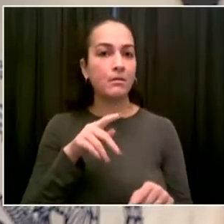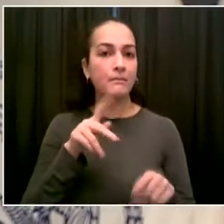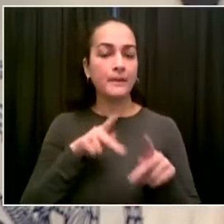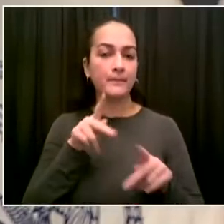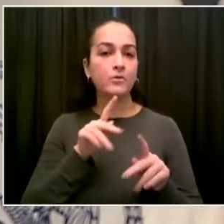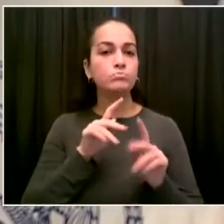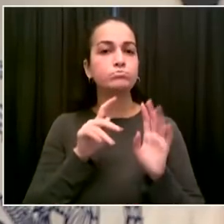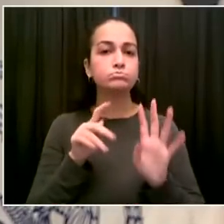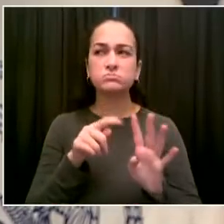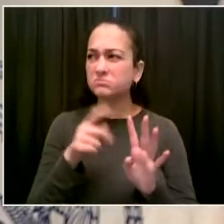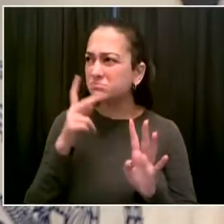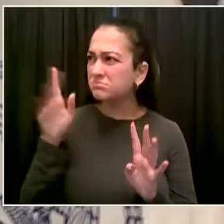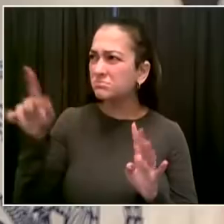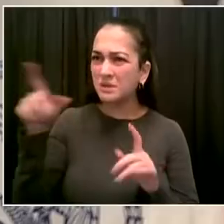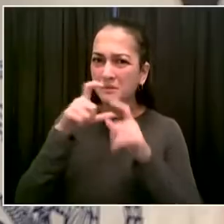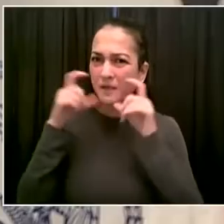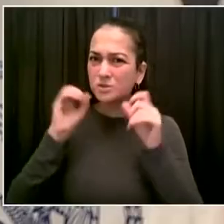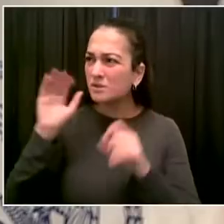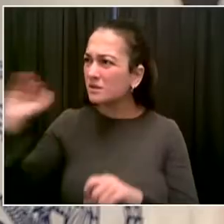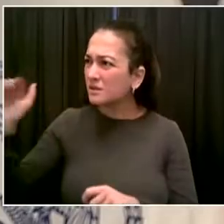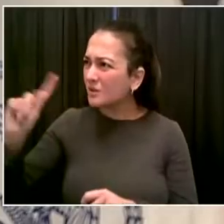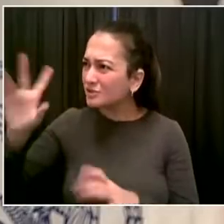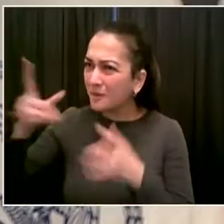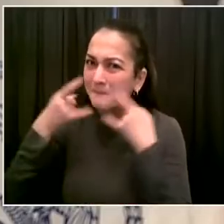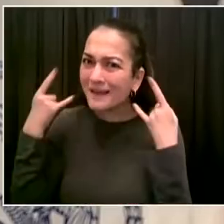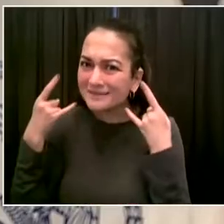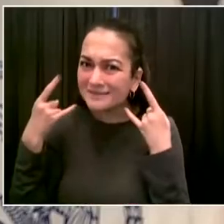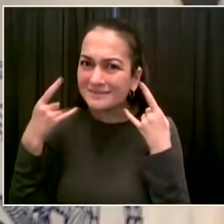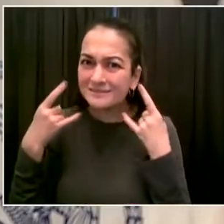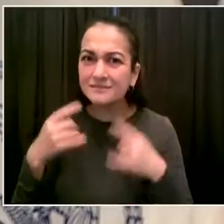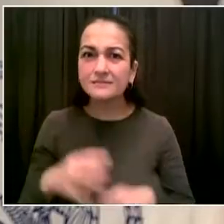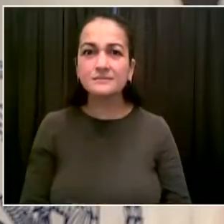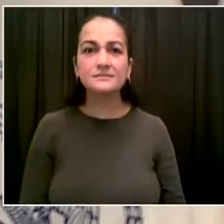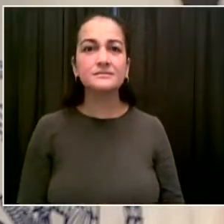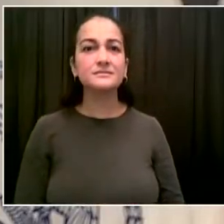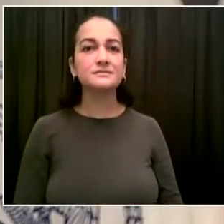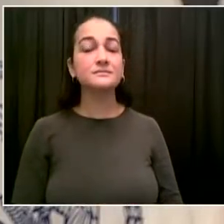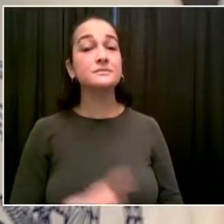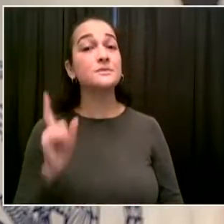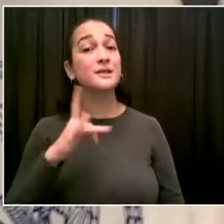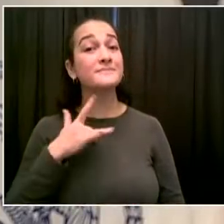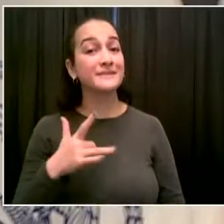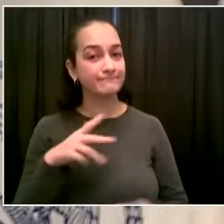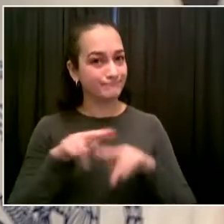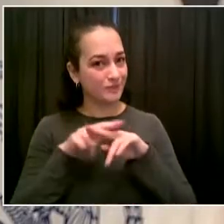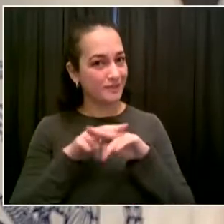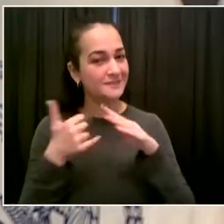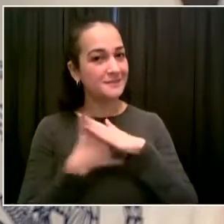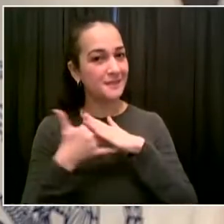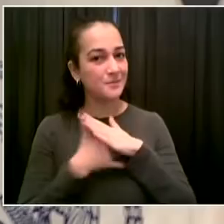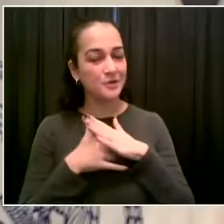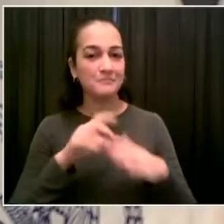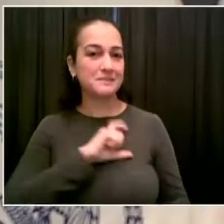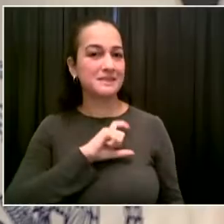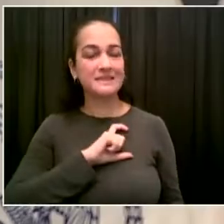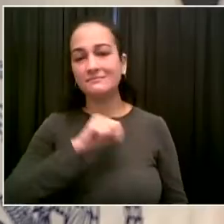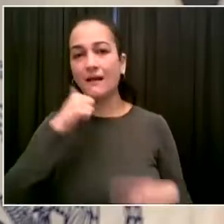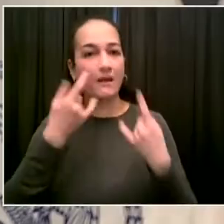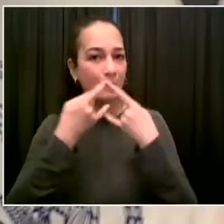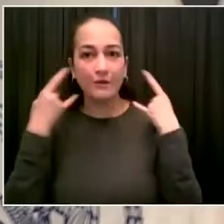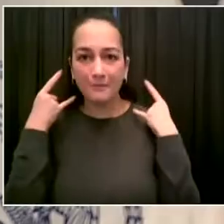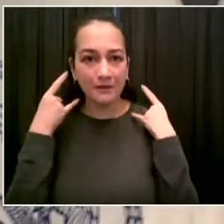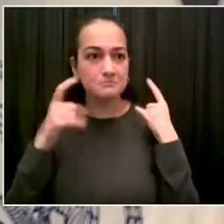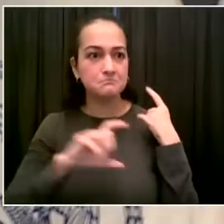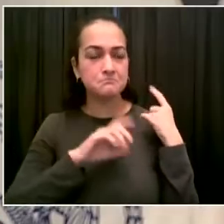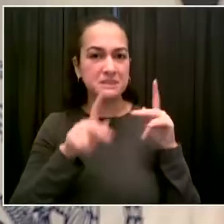70%, how do you, I guess, address the issues around, and again, this is coming from the videos of New Yorkers